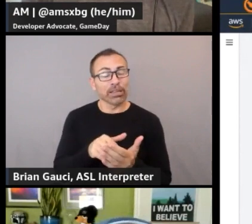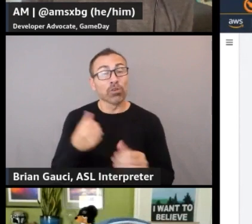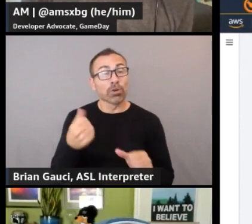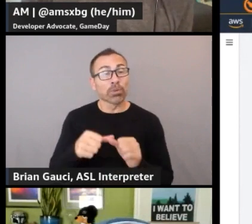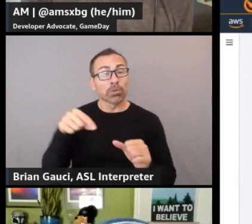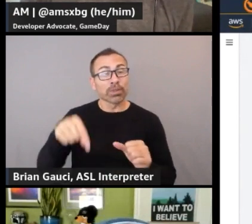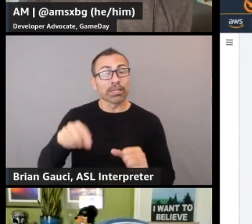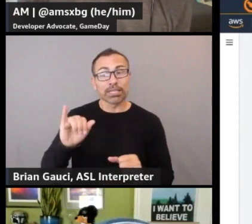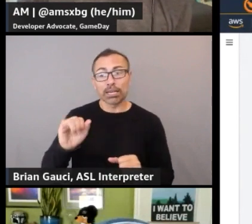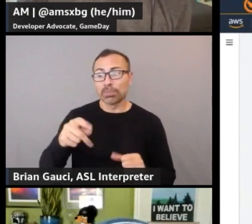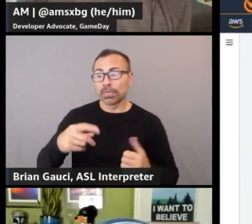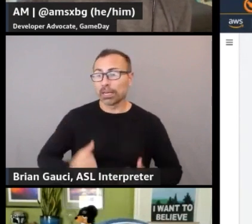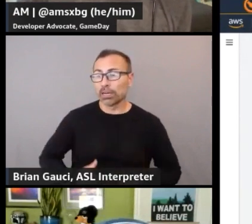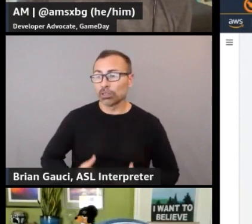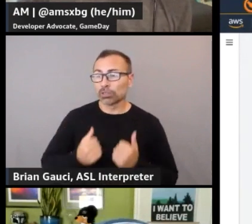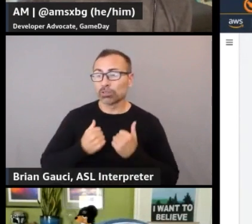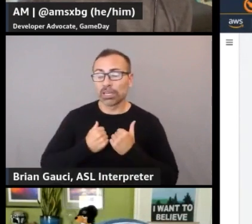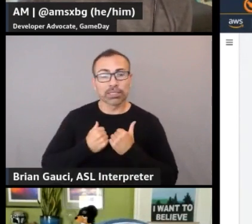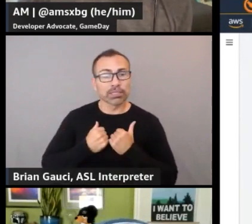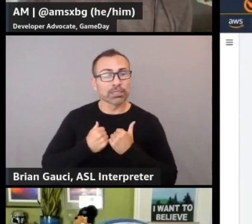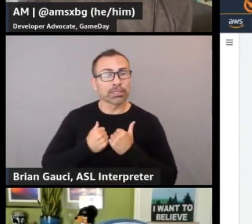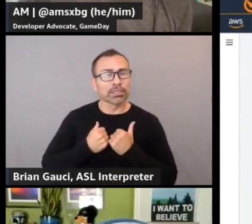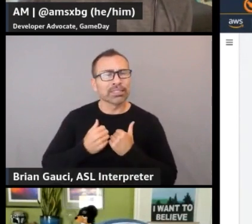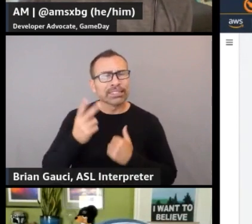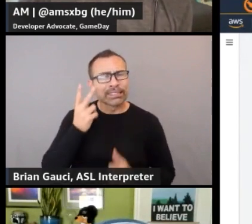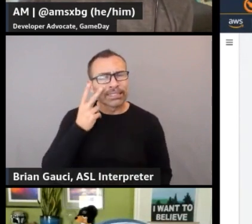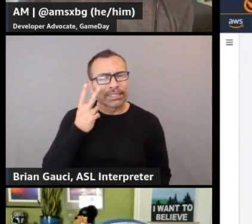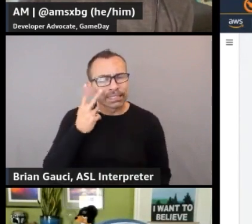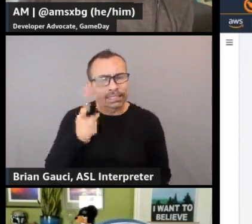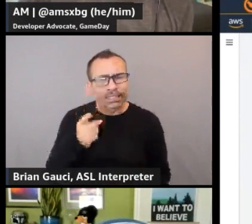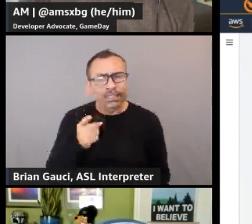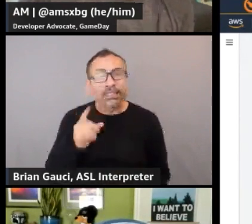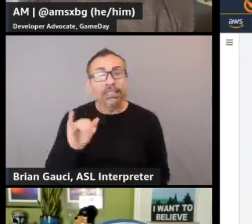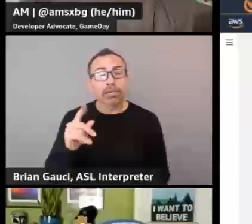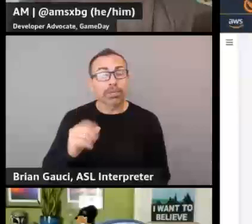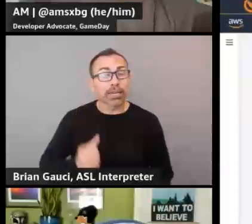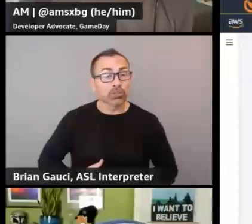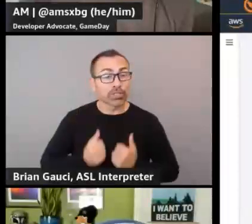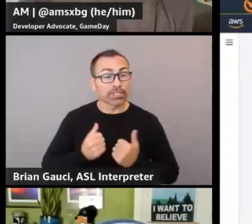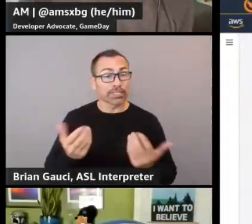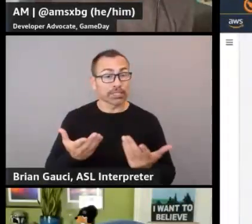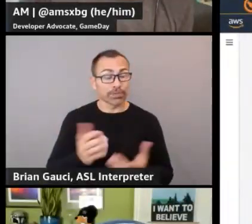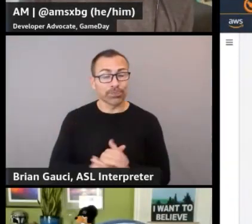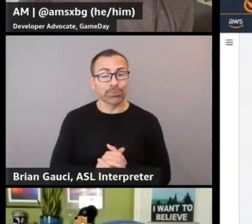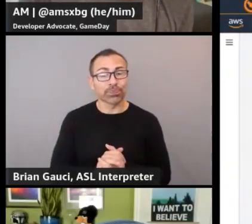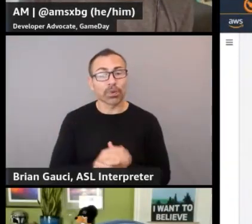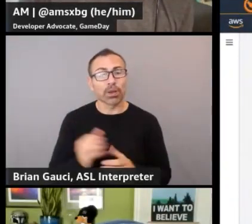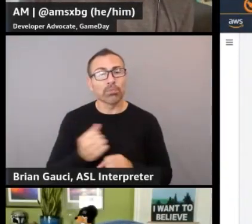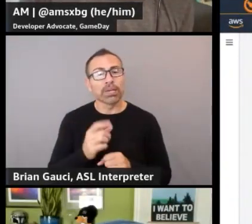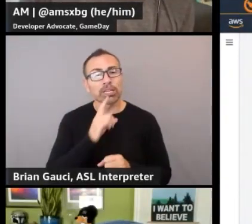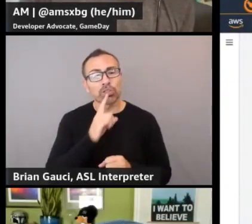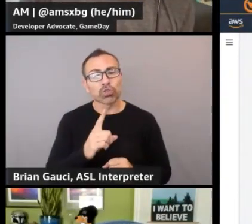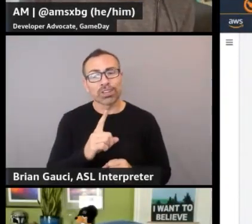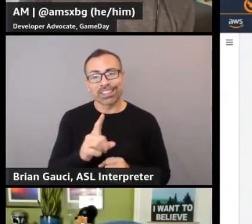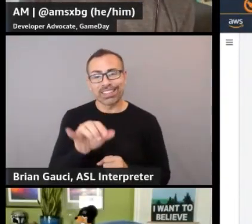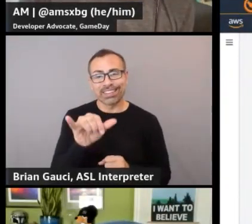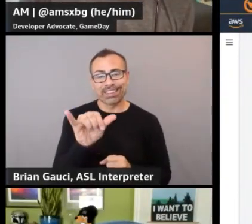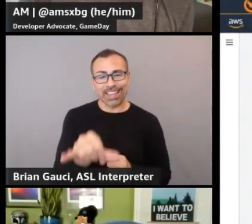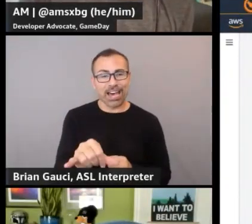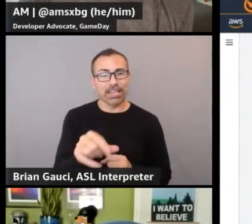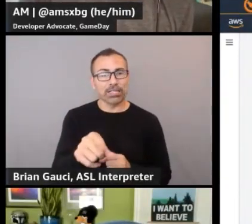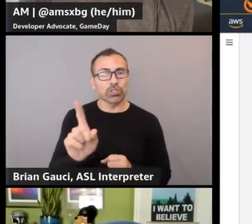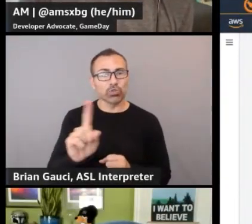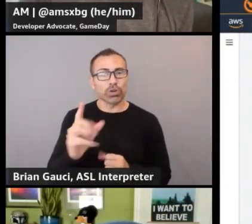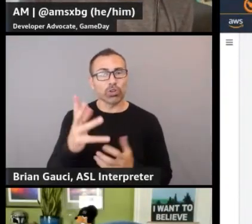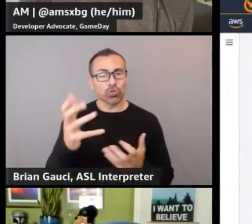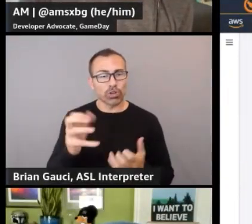address, let's see, with this IP address here, right, just make sure that is where you want to